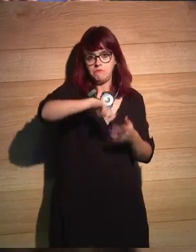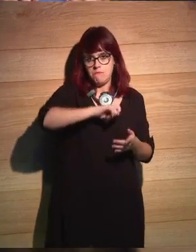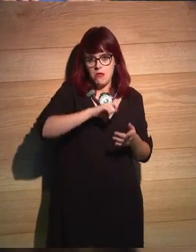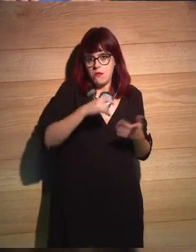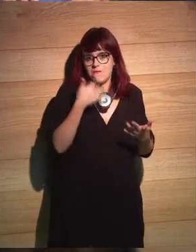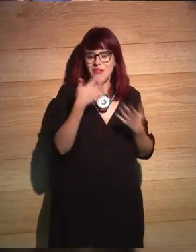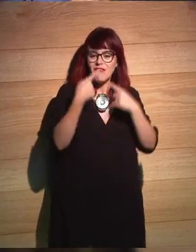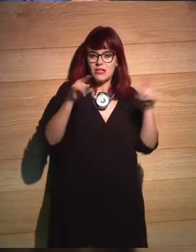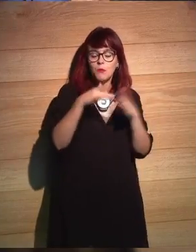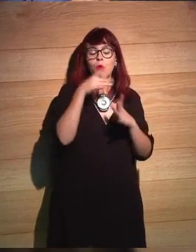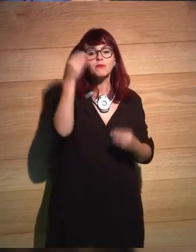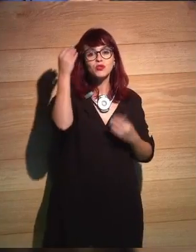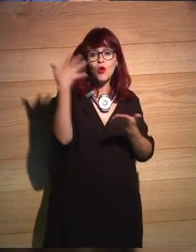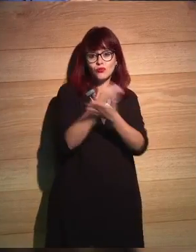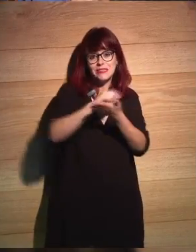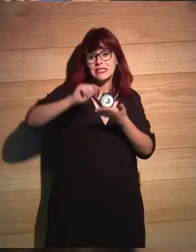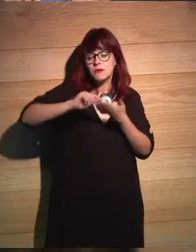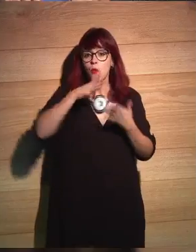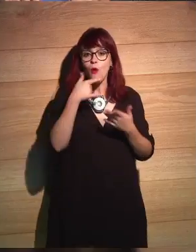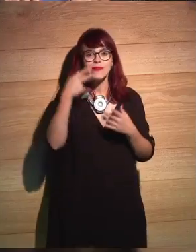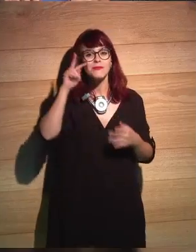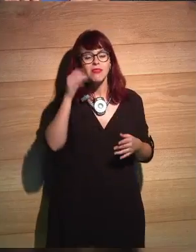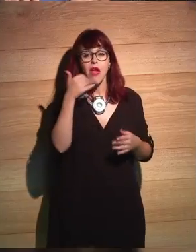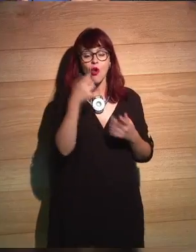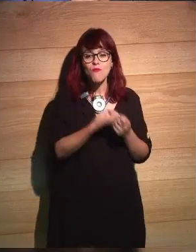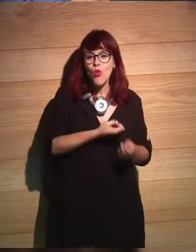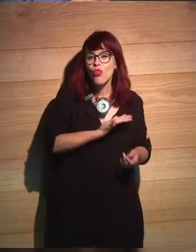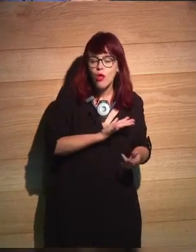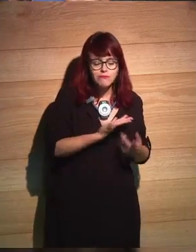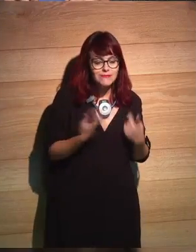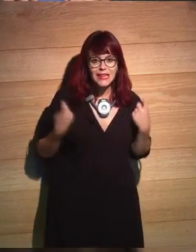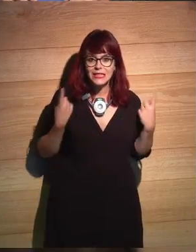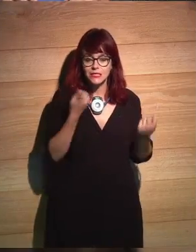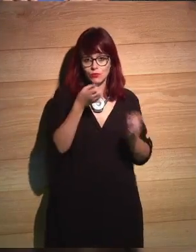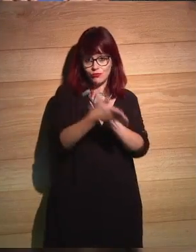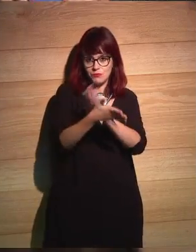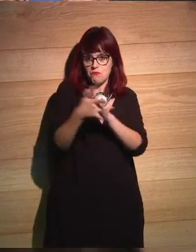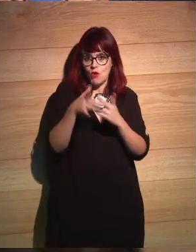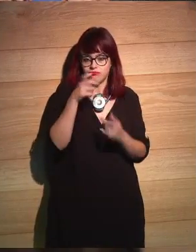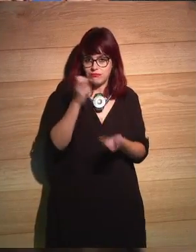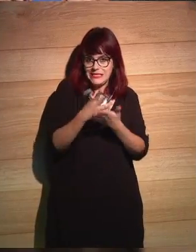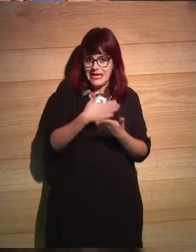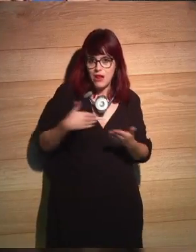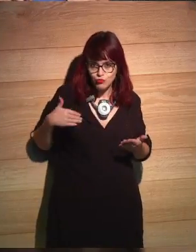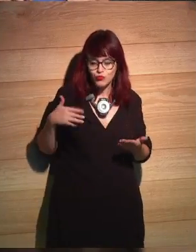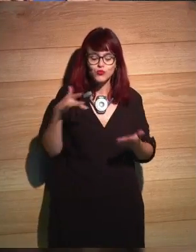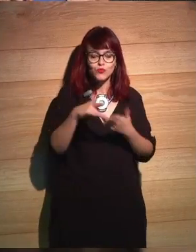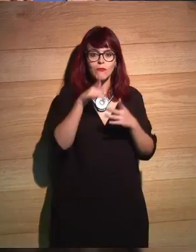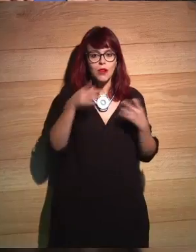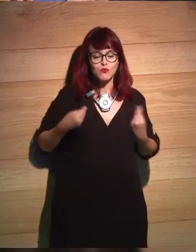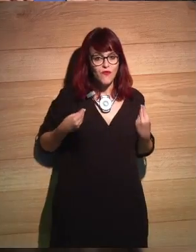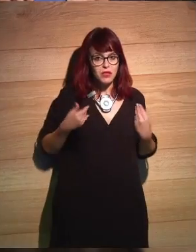there is some experiences or emotions that we are dealing with, want to put into